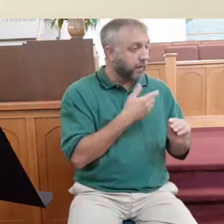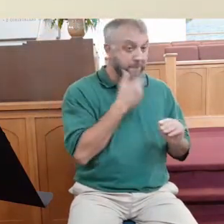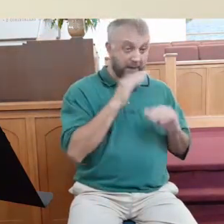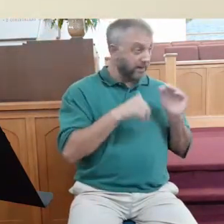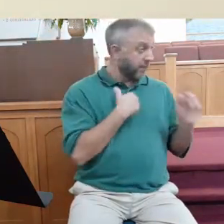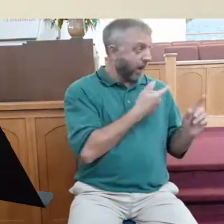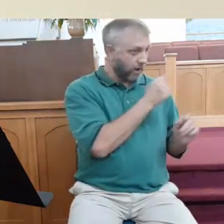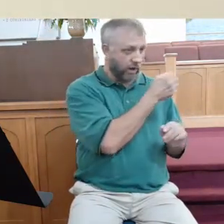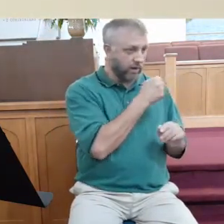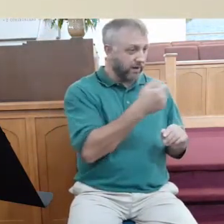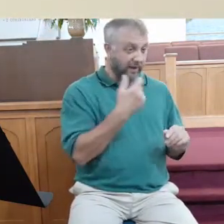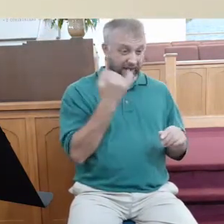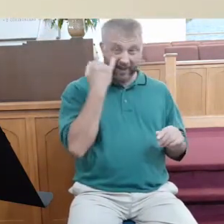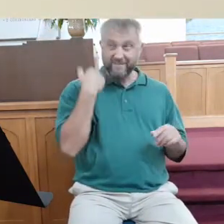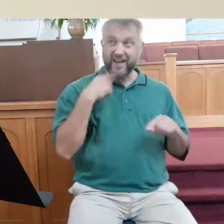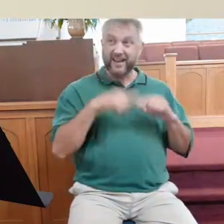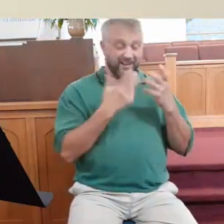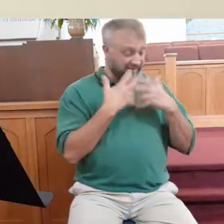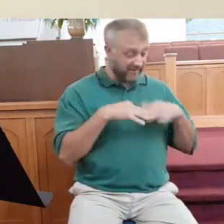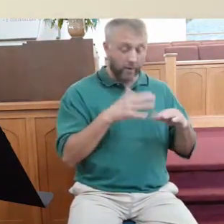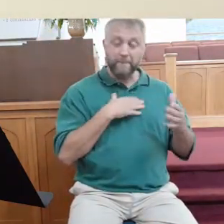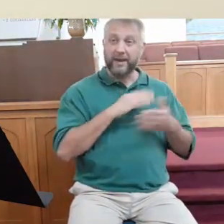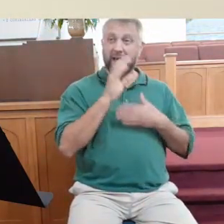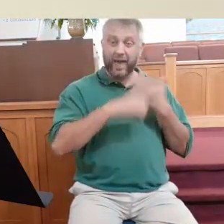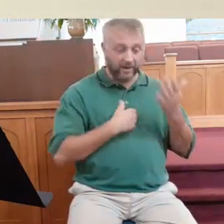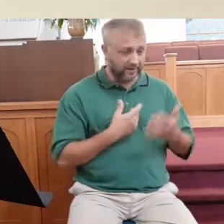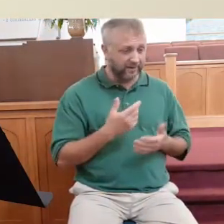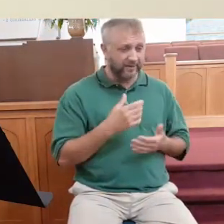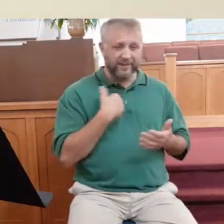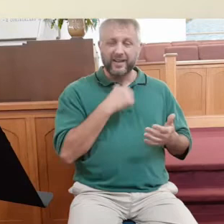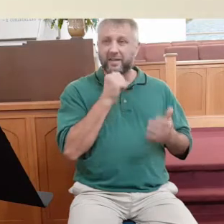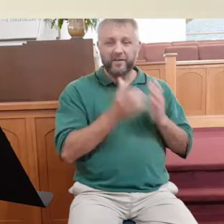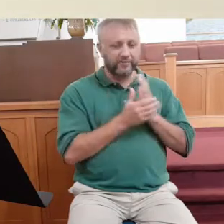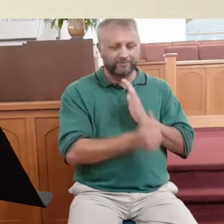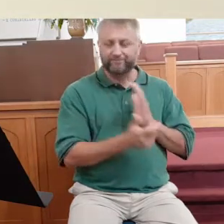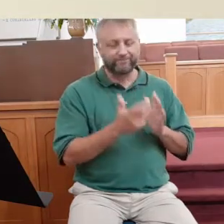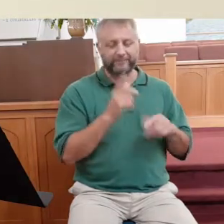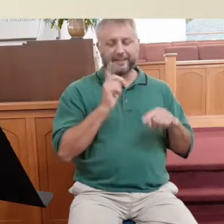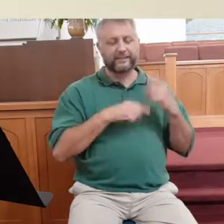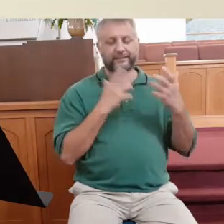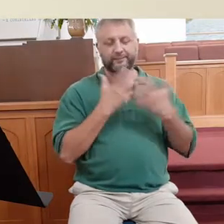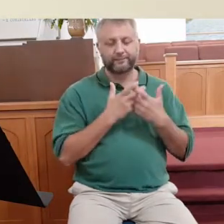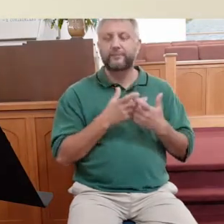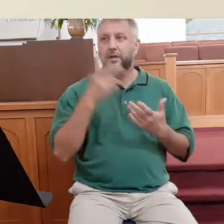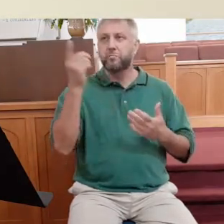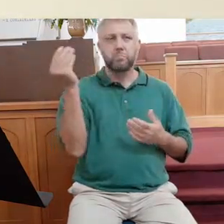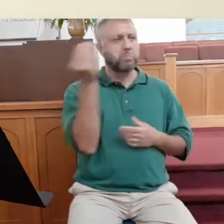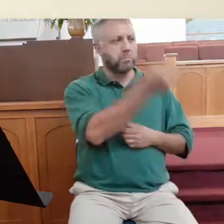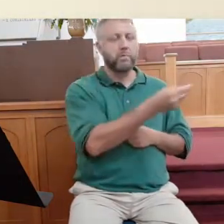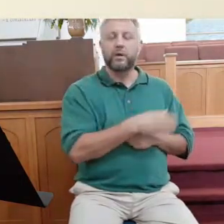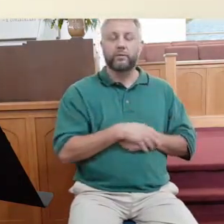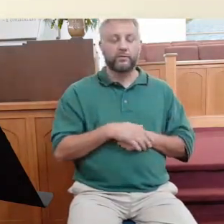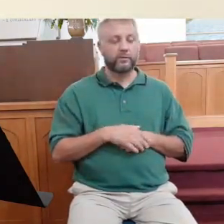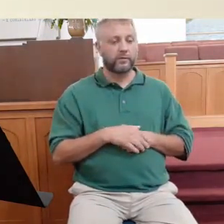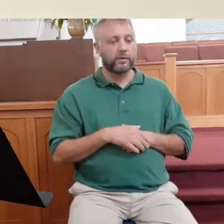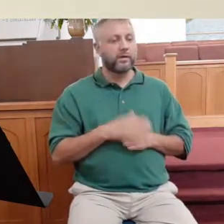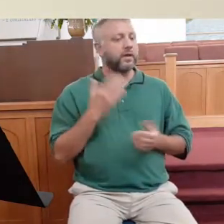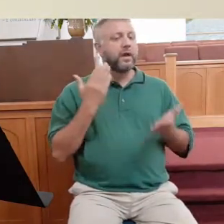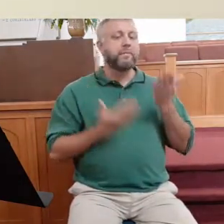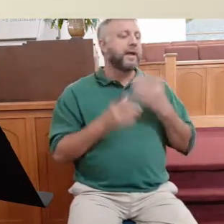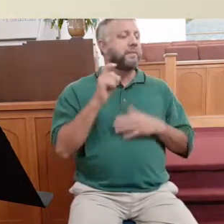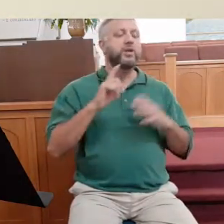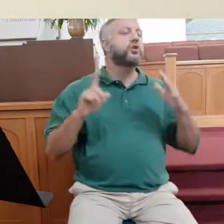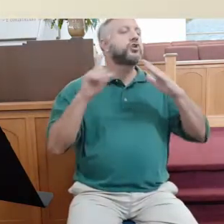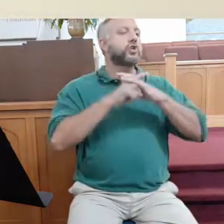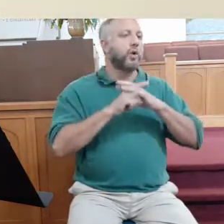If they can, and I can't work it in, and it can't fit on the calendar, and I don't feel gifted, God, then let somebody else do it. Have you ever thought that maybe you just need to show up